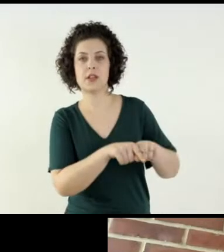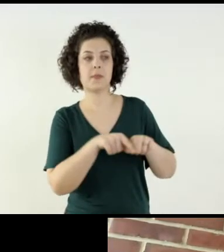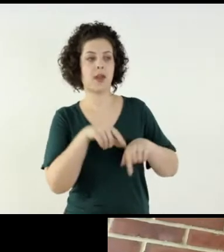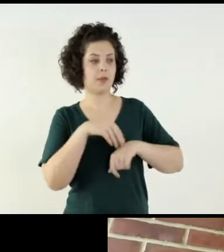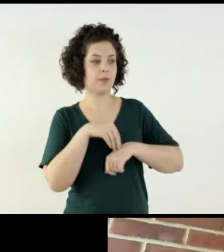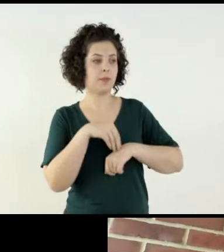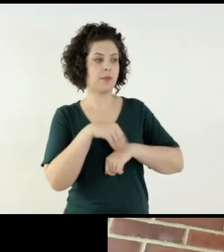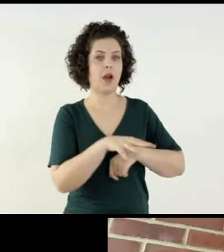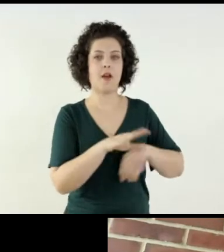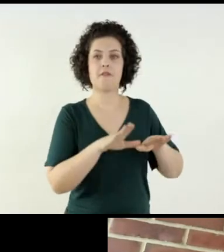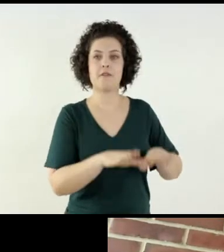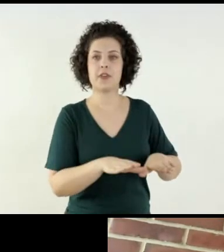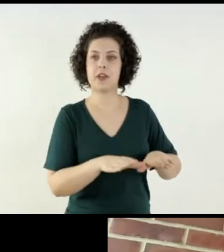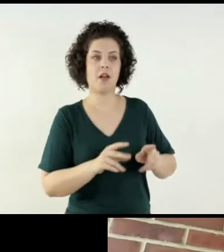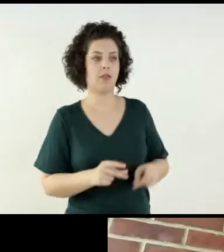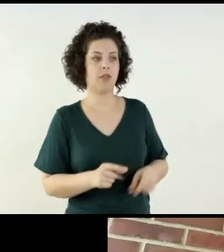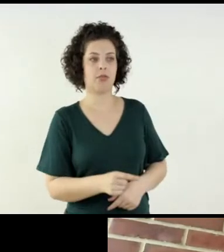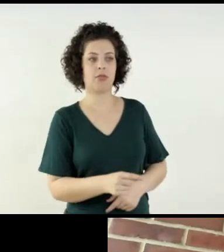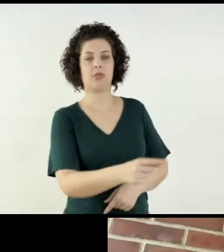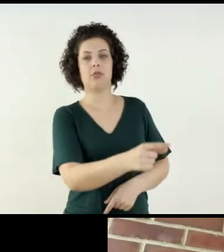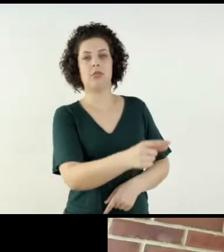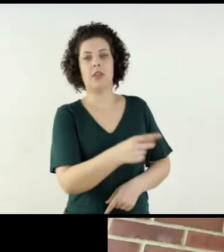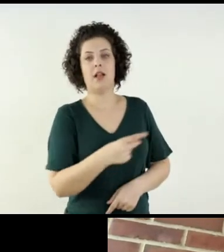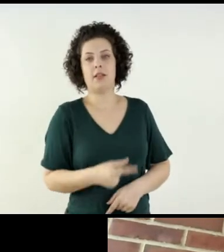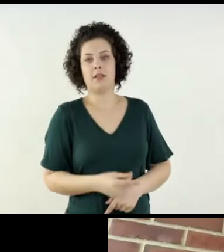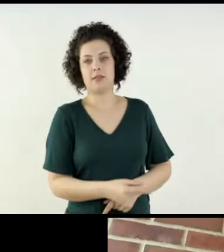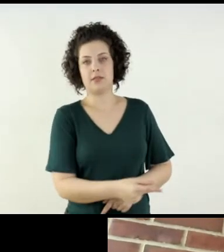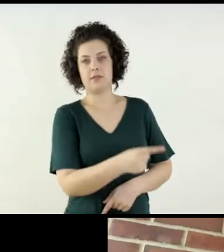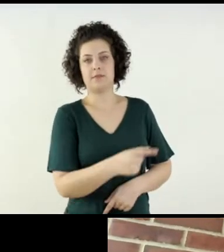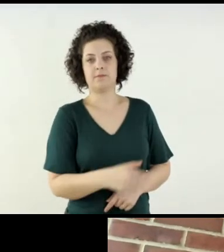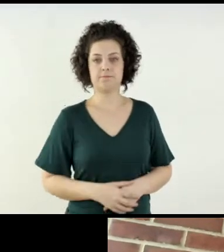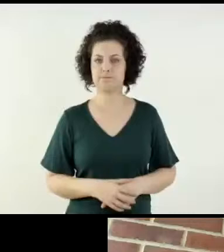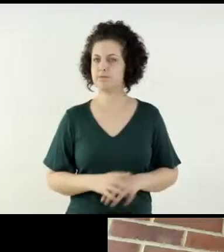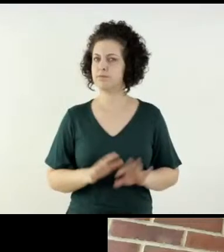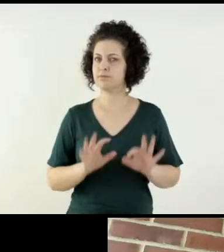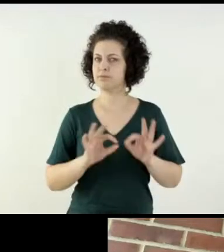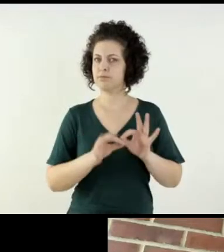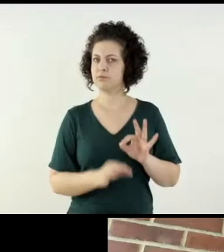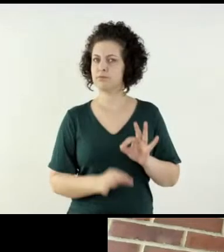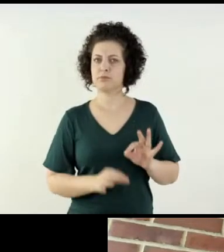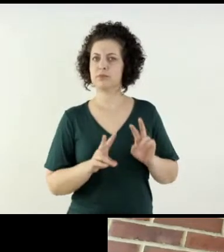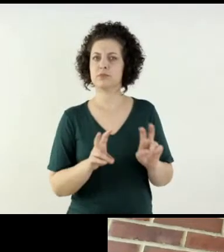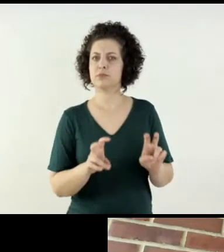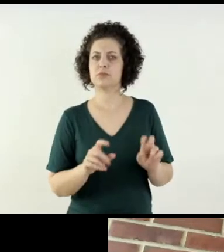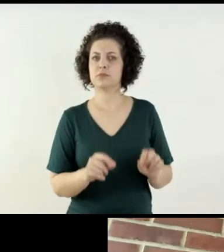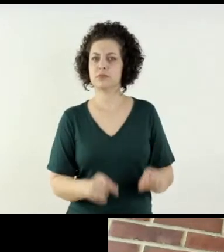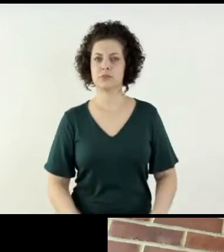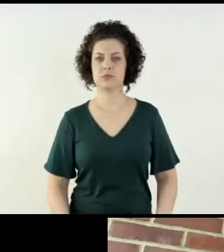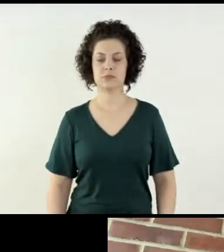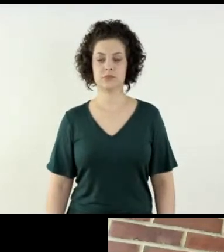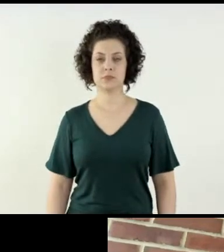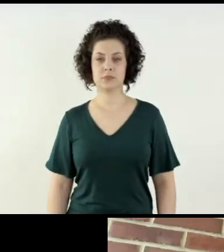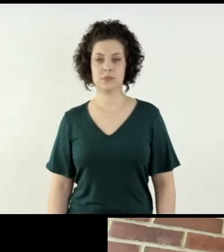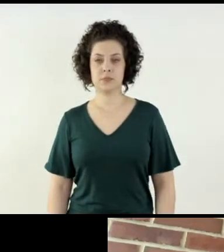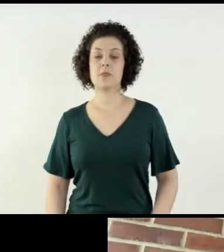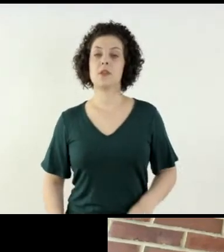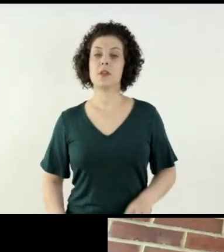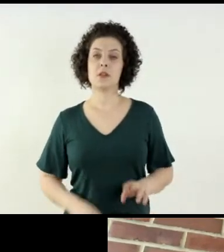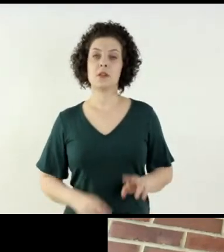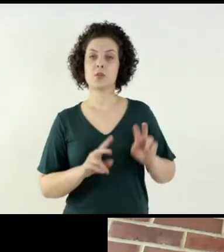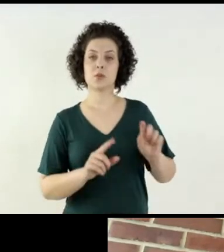haven't spoken too much about, except that you did mention the notion of joy, of